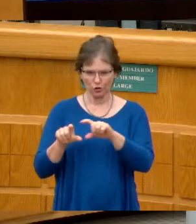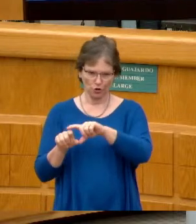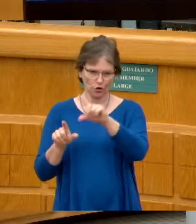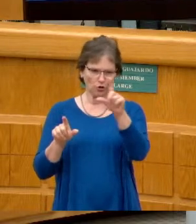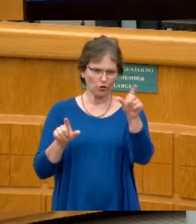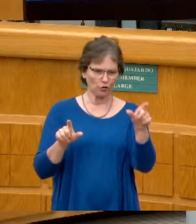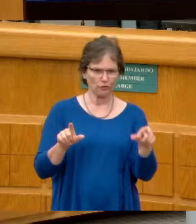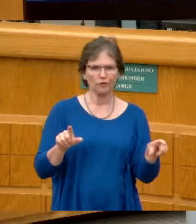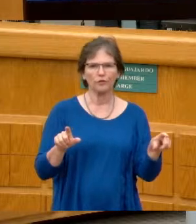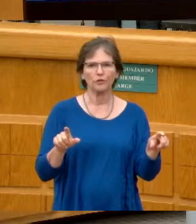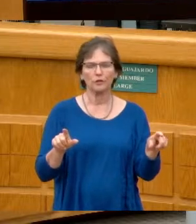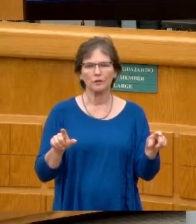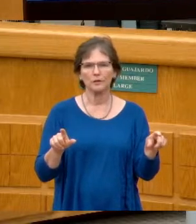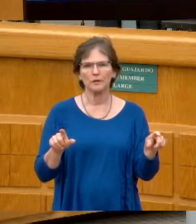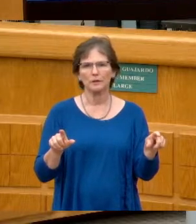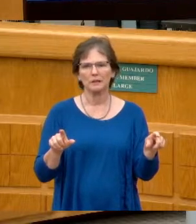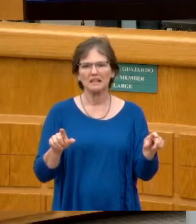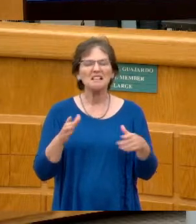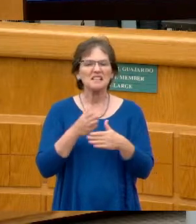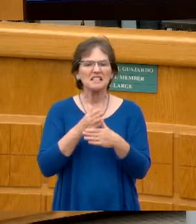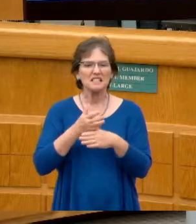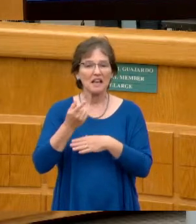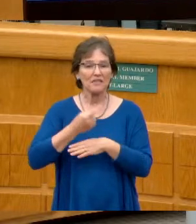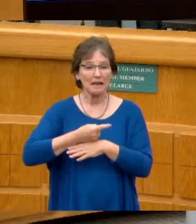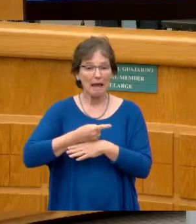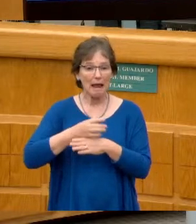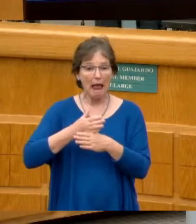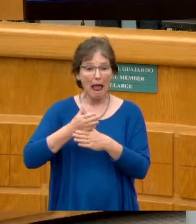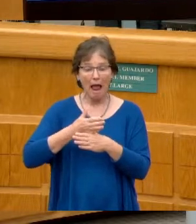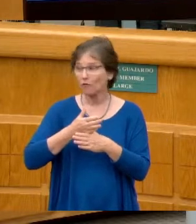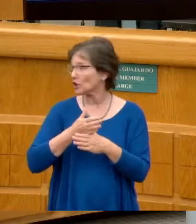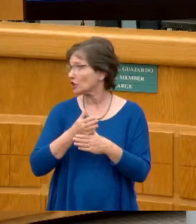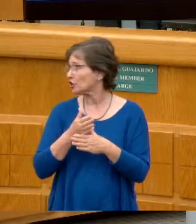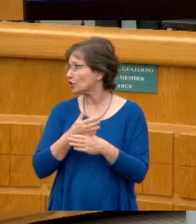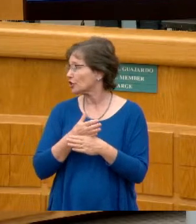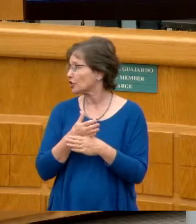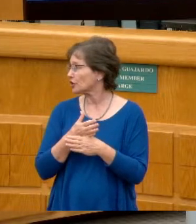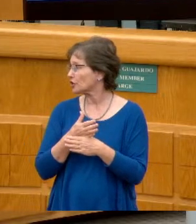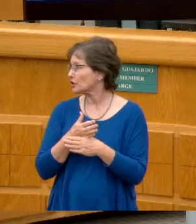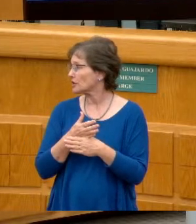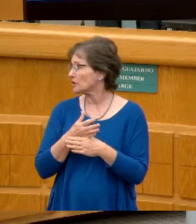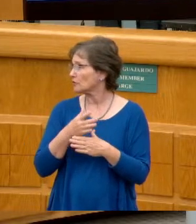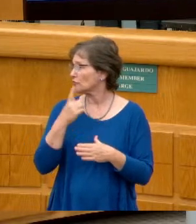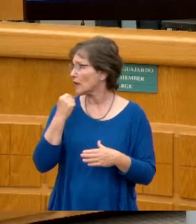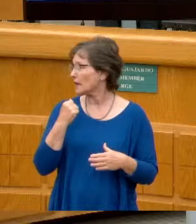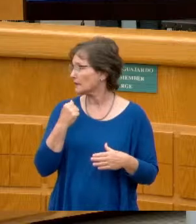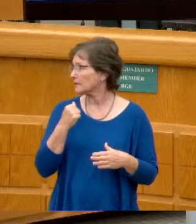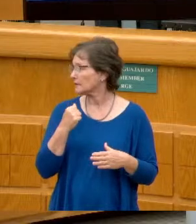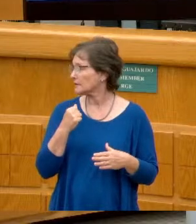we've had a total of 442 individuals that we have lost to COVID-19.